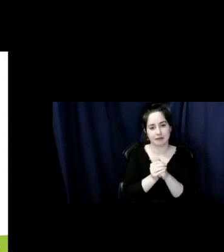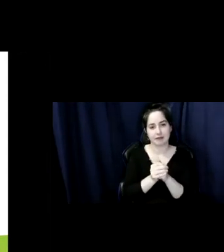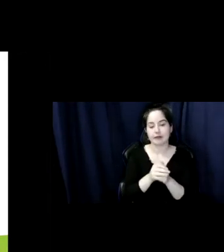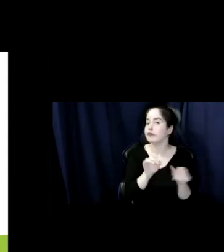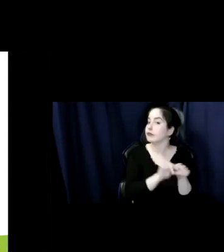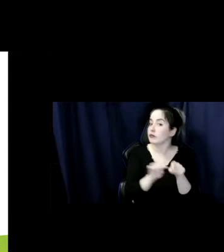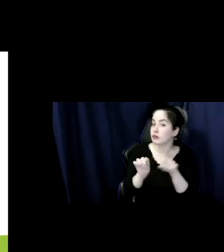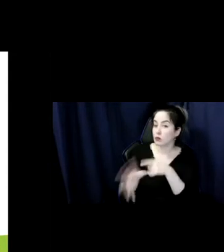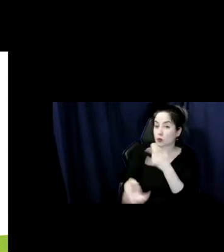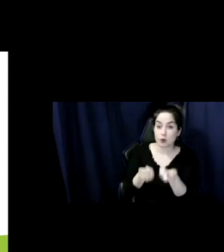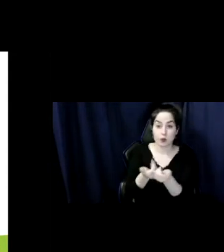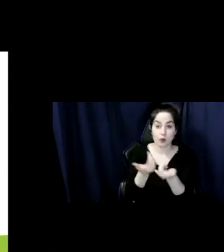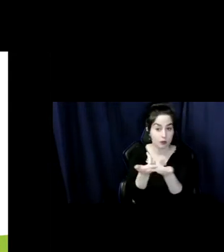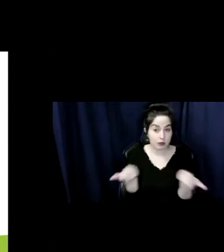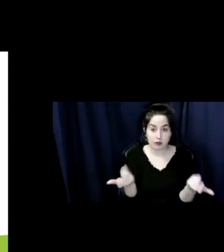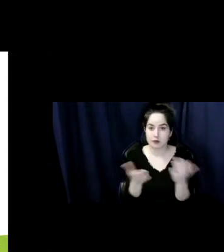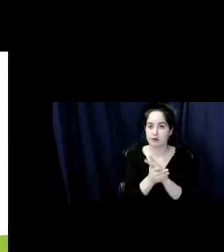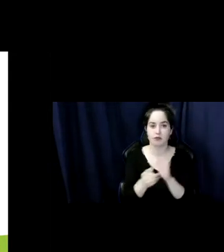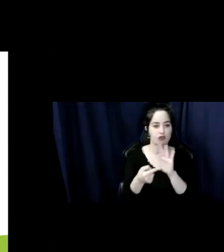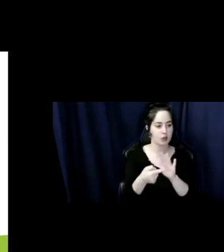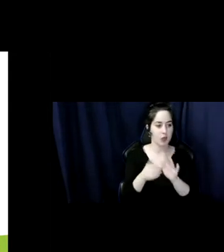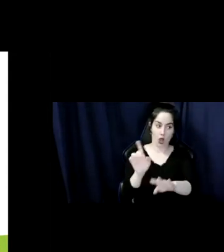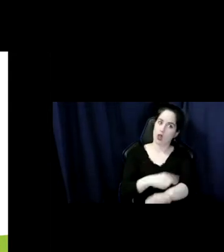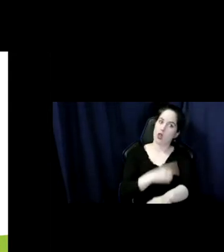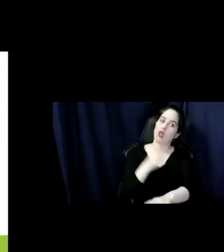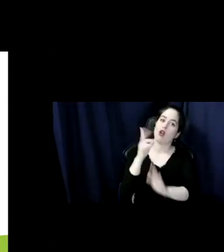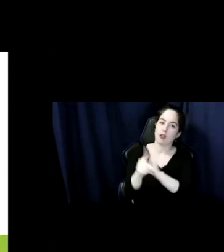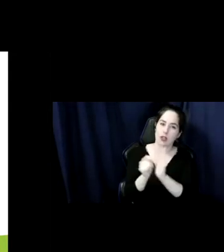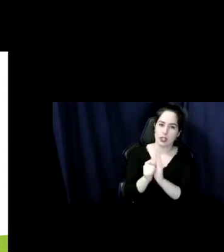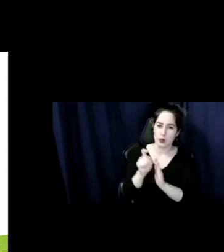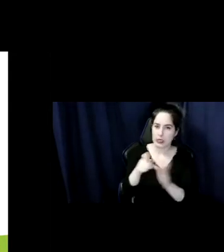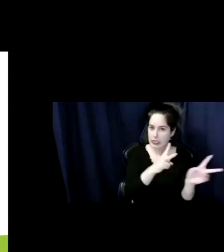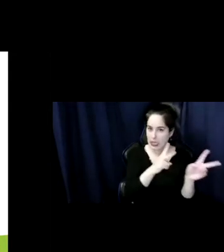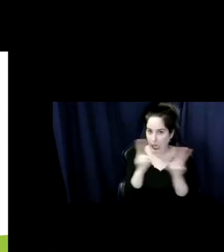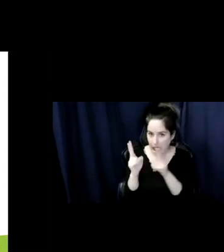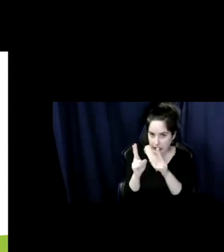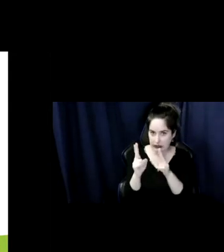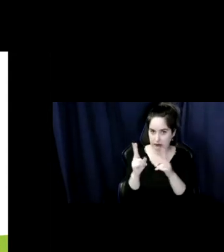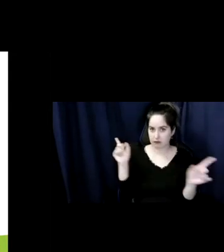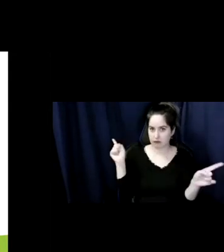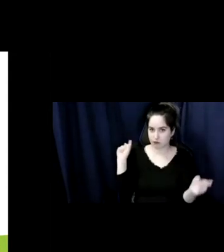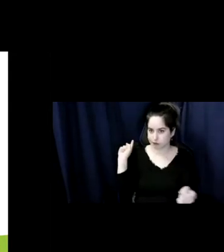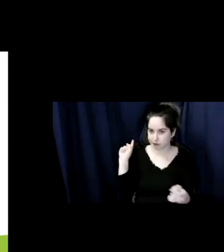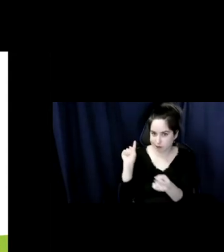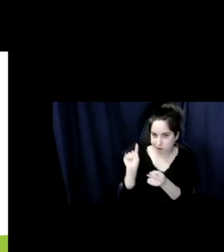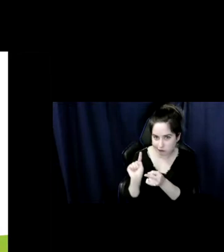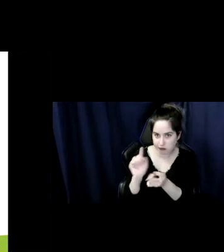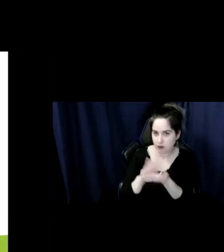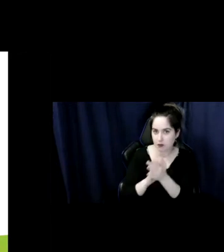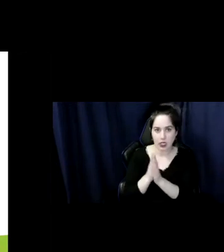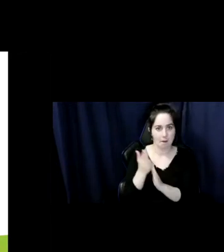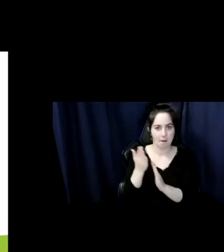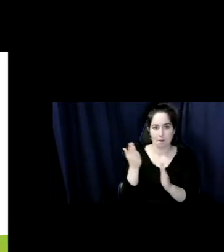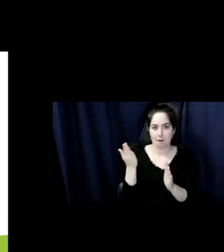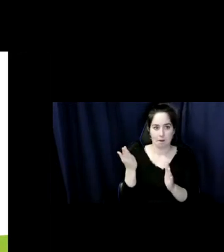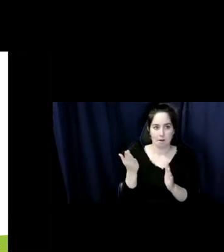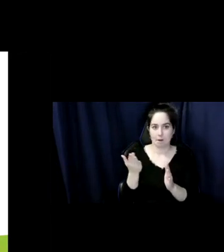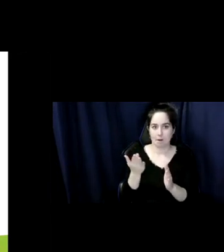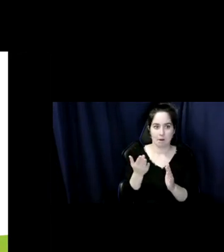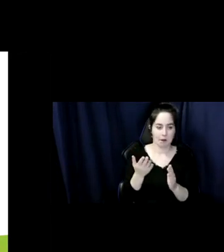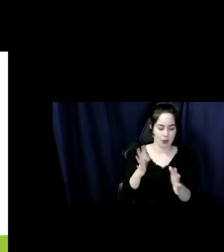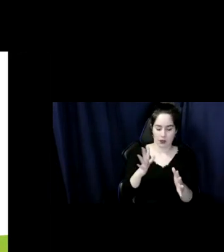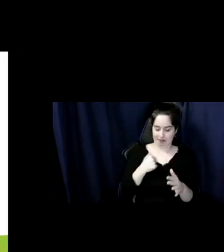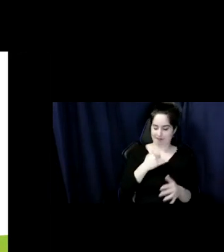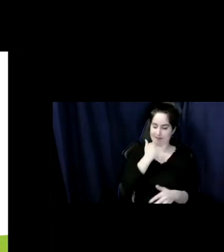materials, if you have maybe a long video and you'd like to edit it down to, you know, the form that's acceptable, which would be 3